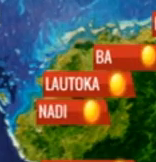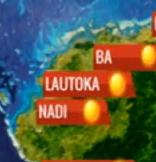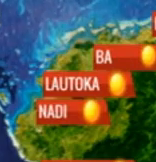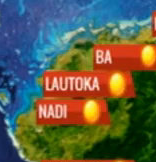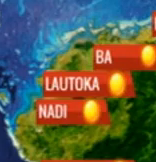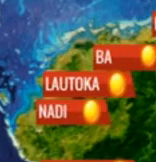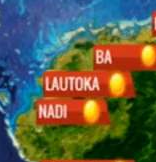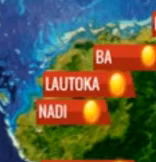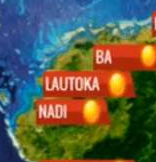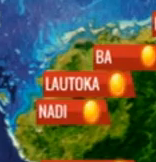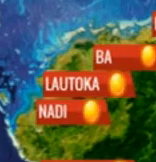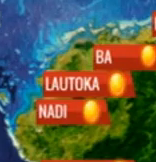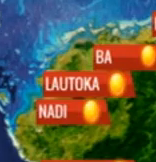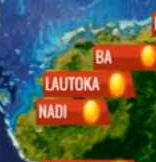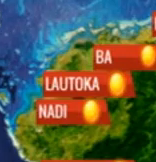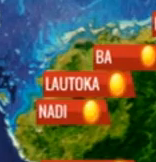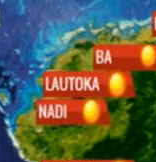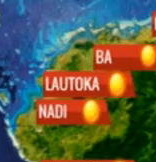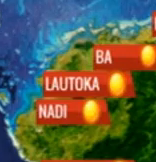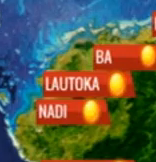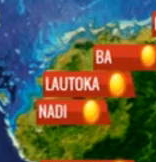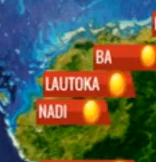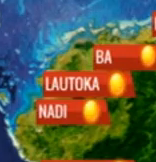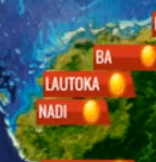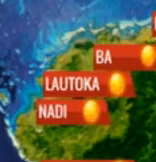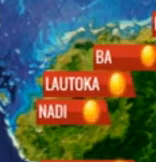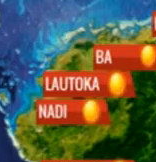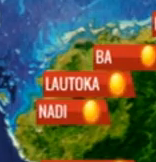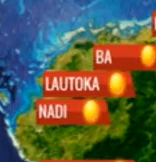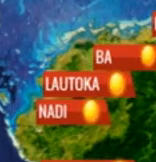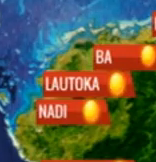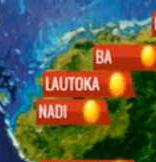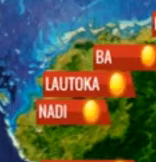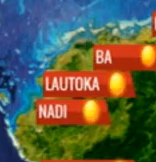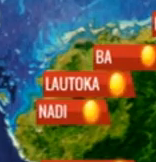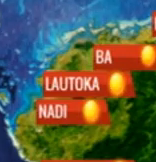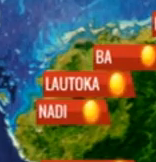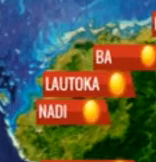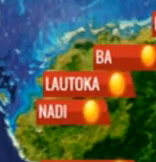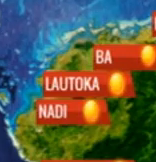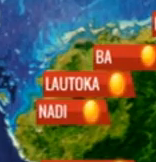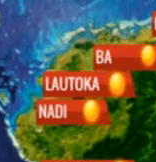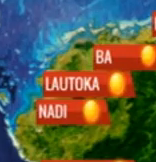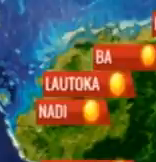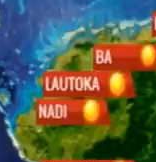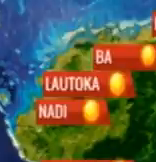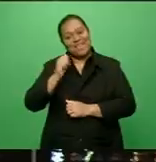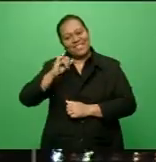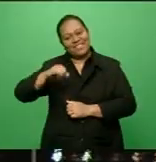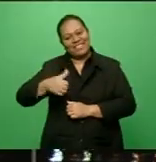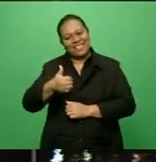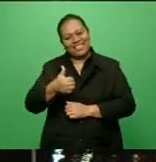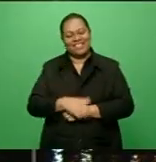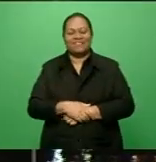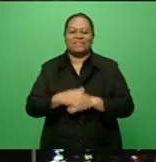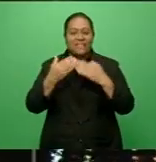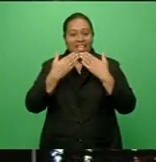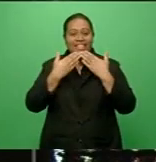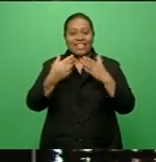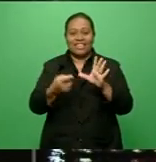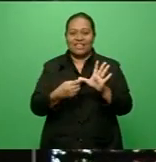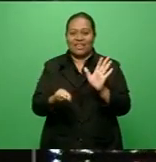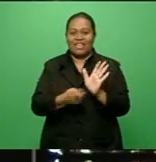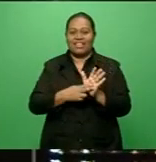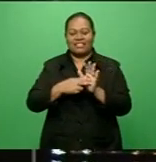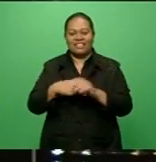showers. Well, that's all I have from this end. Enjoy your wonderful weekend. It's back to Jackie. Thanks so much for that, Angie.